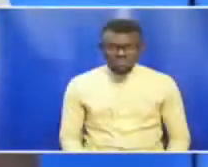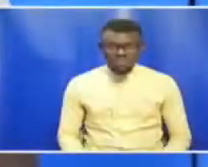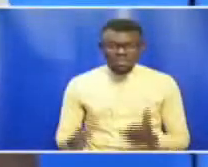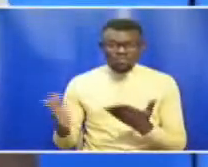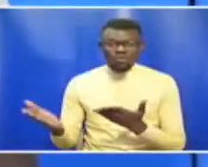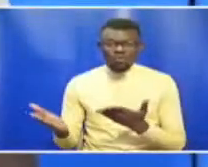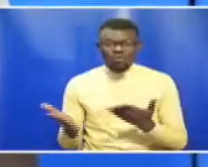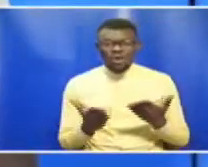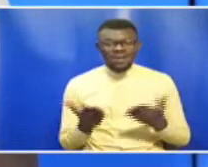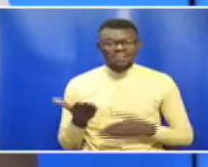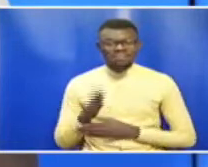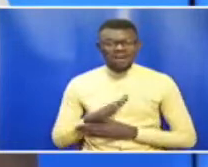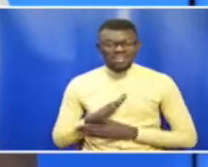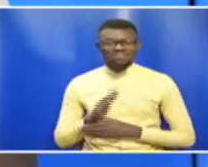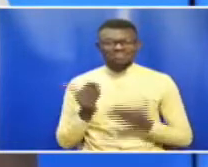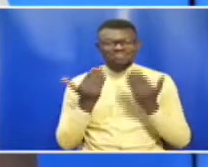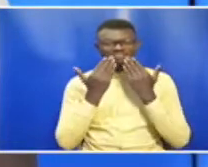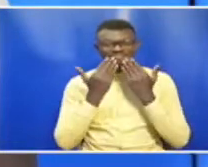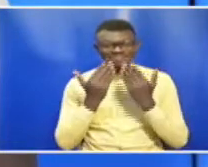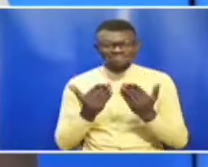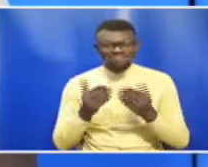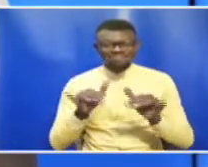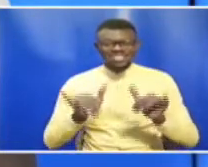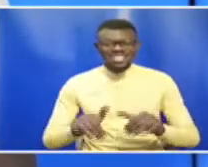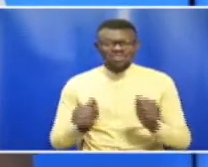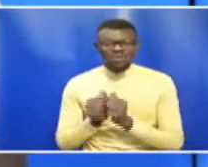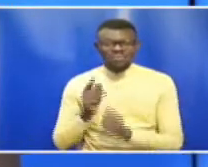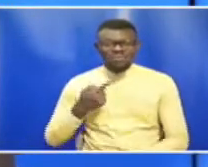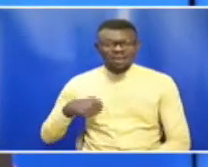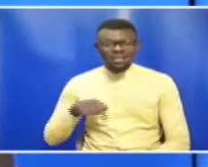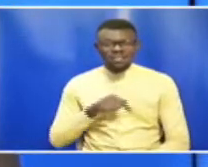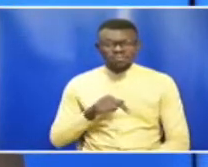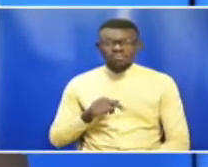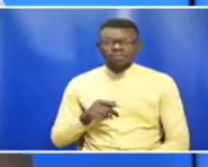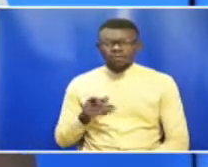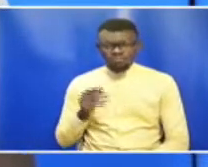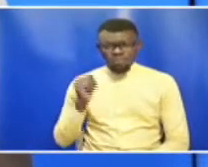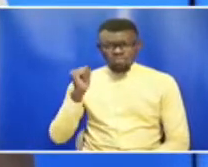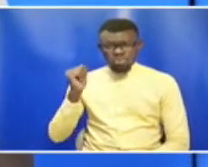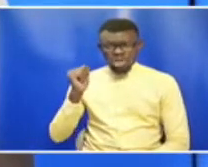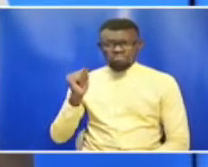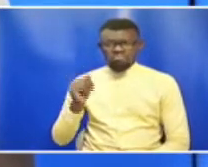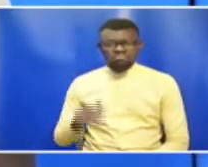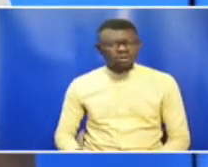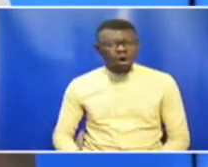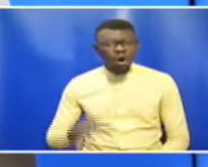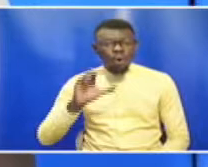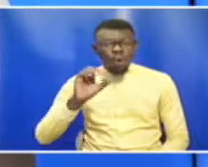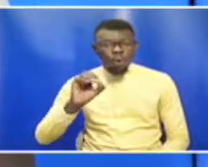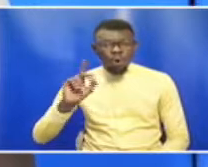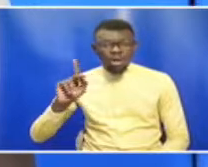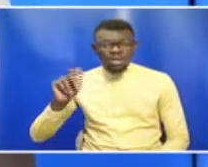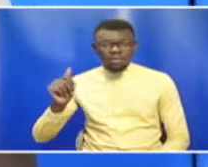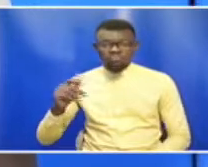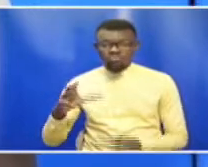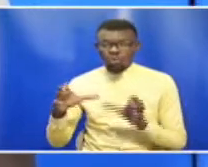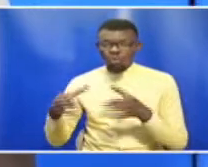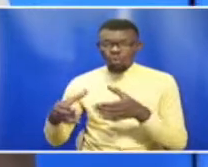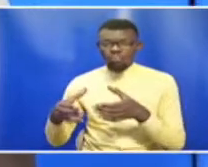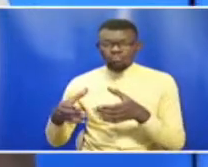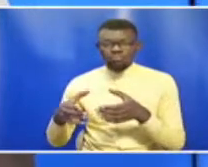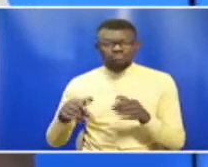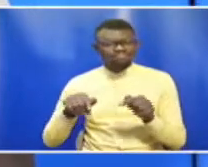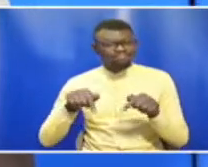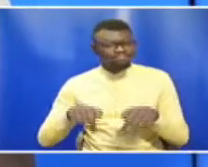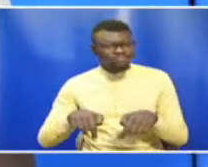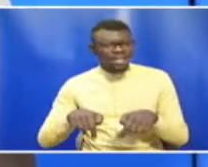Welcome back. You're watching Checkpoint. Thank you for staying with us. Let's now get into some politics, shall we? The One Kenya Alliance Sunday took its forays